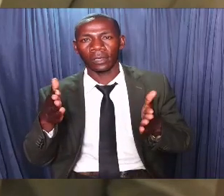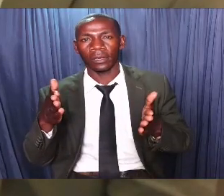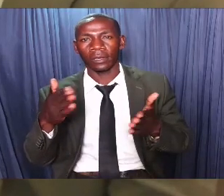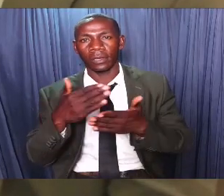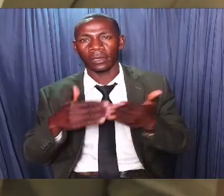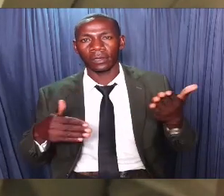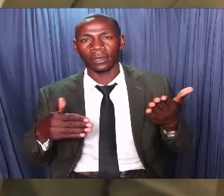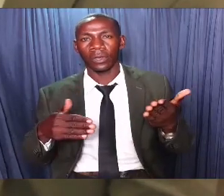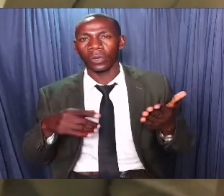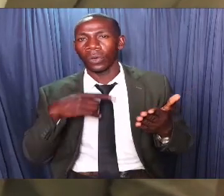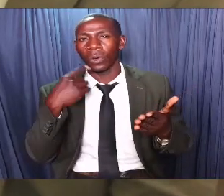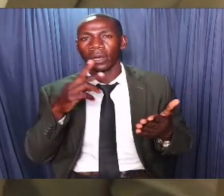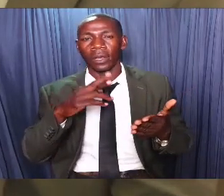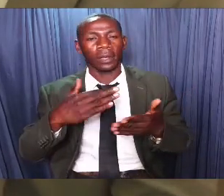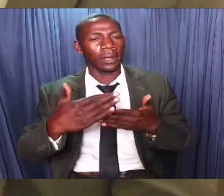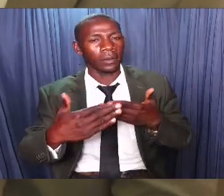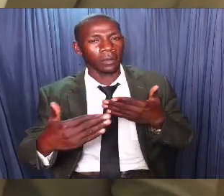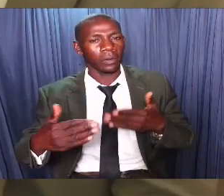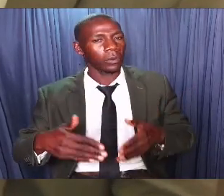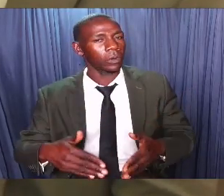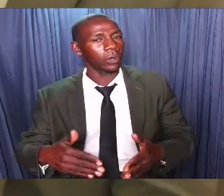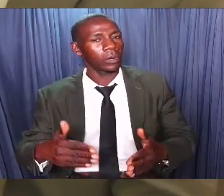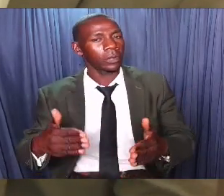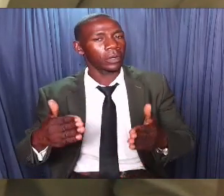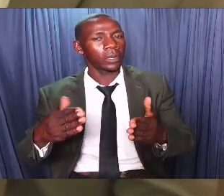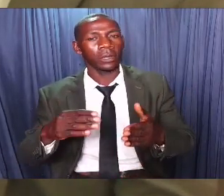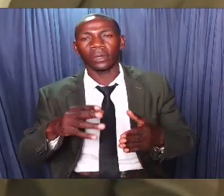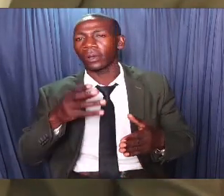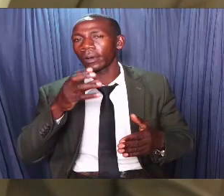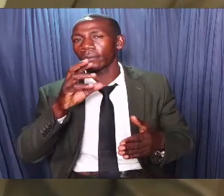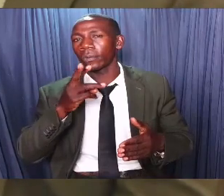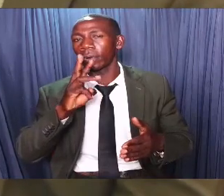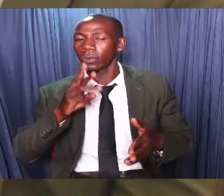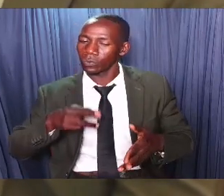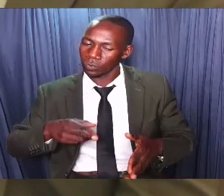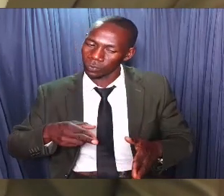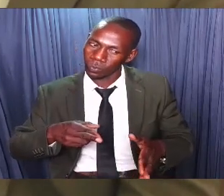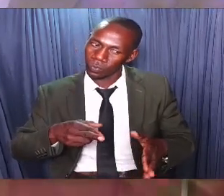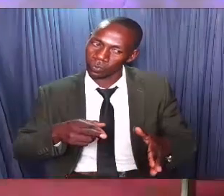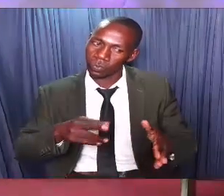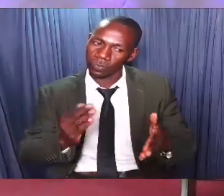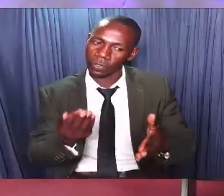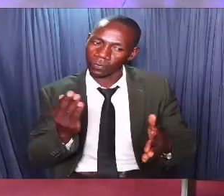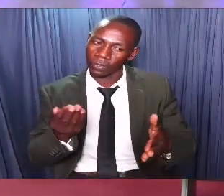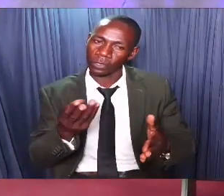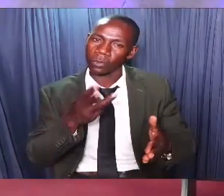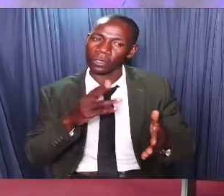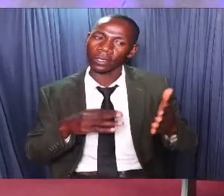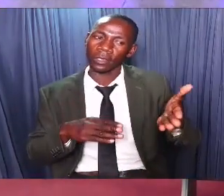cut off from there, wale walio huko chini bado wataendelea kunywa maji. Those down valleys, they'll continue fetching water and fetching